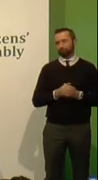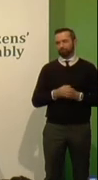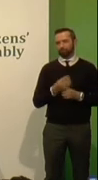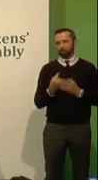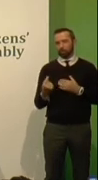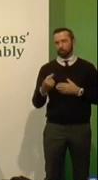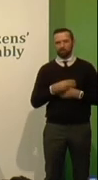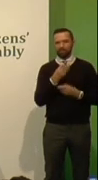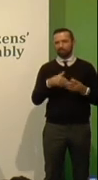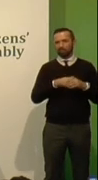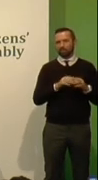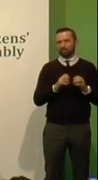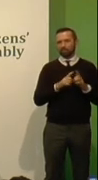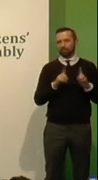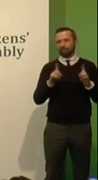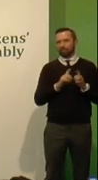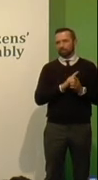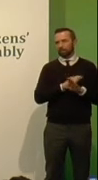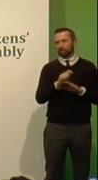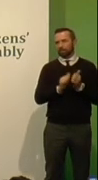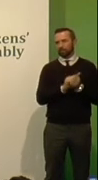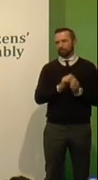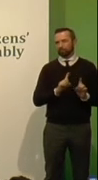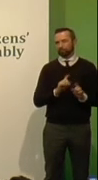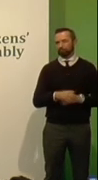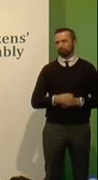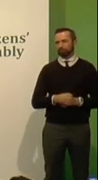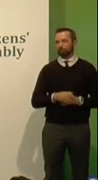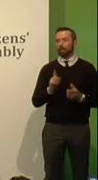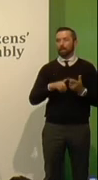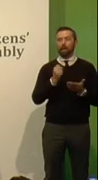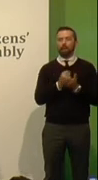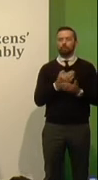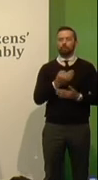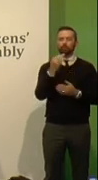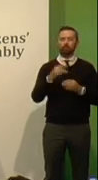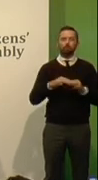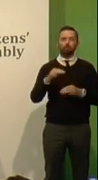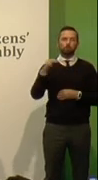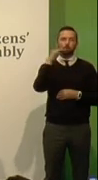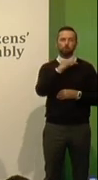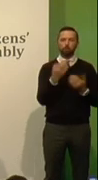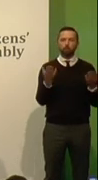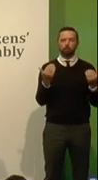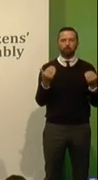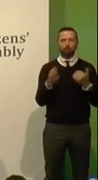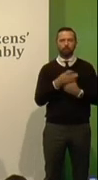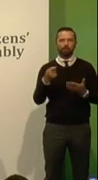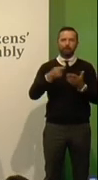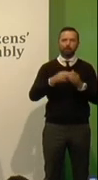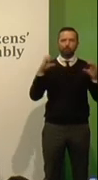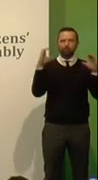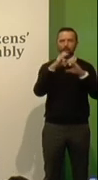particularly want to get involved in that. The study also found the most important attractions of extra care